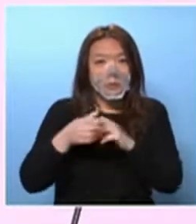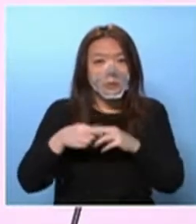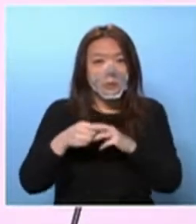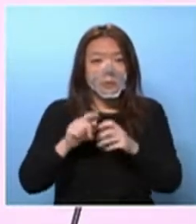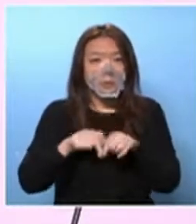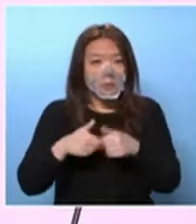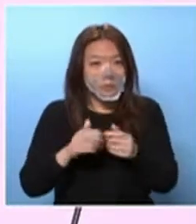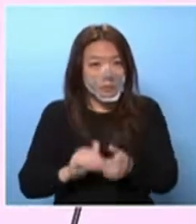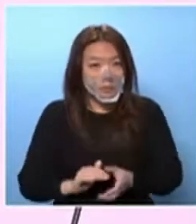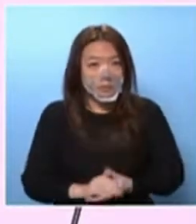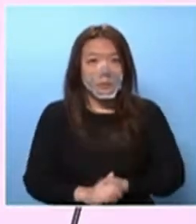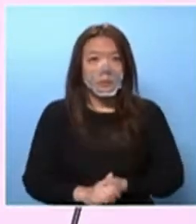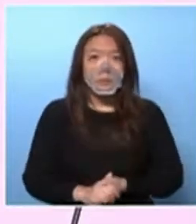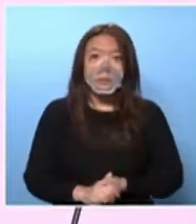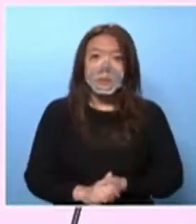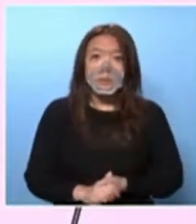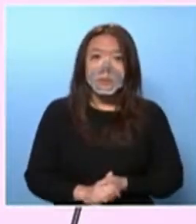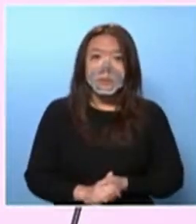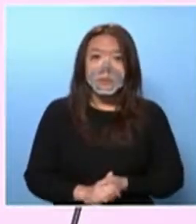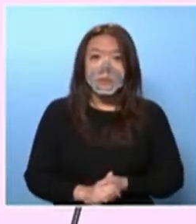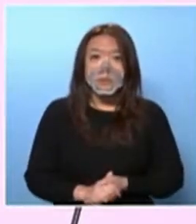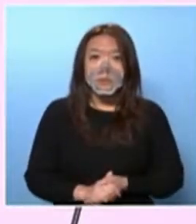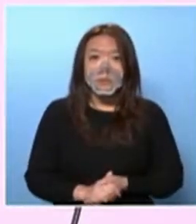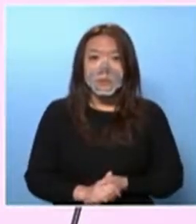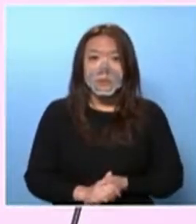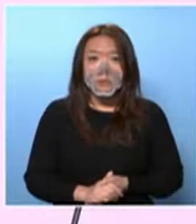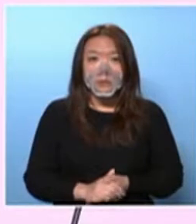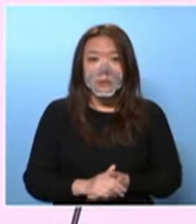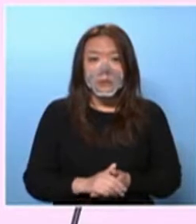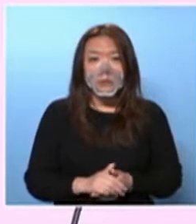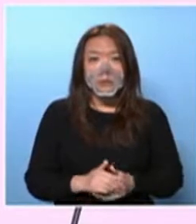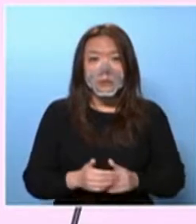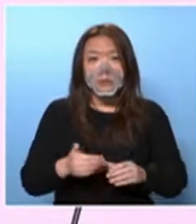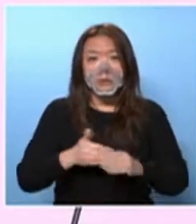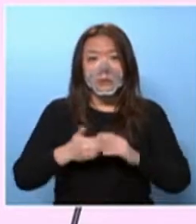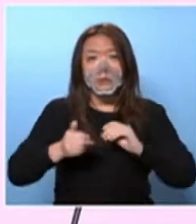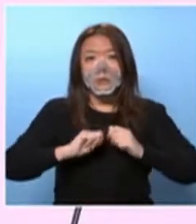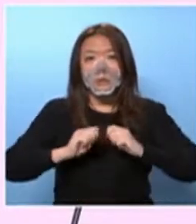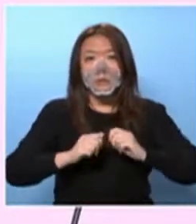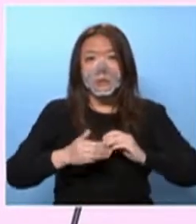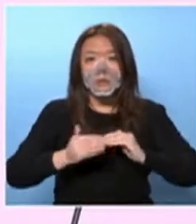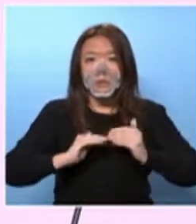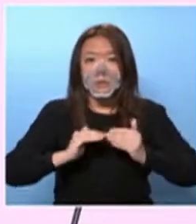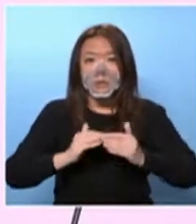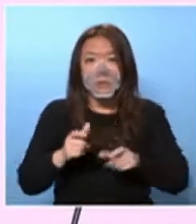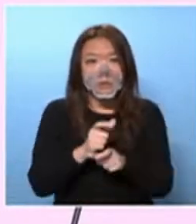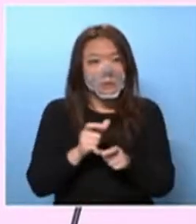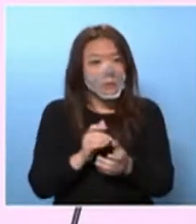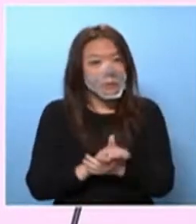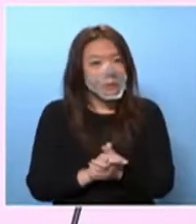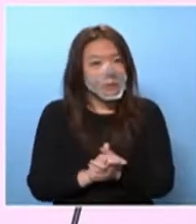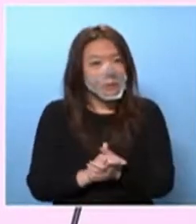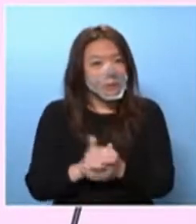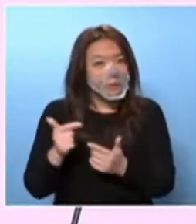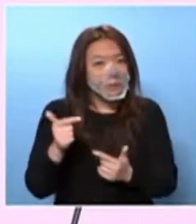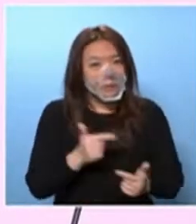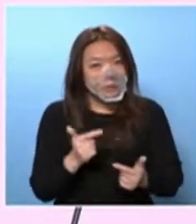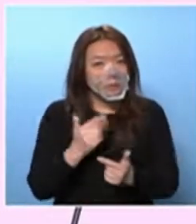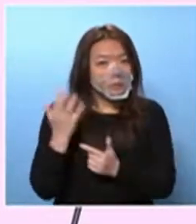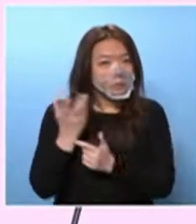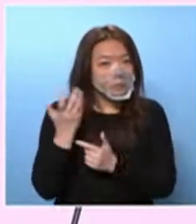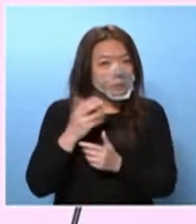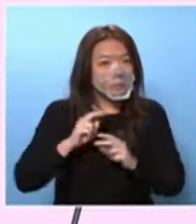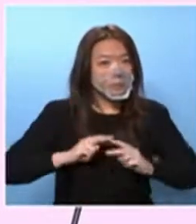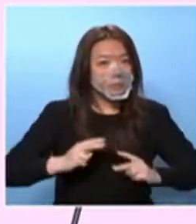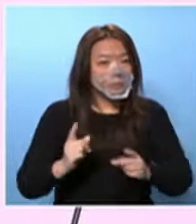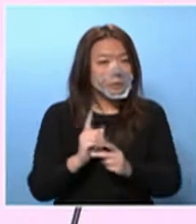Kong's development into a more competitive and powerful international financial center. Securities market. In the past year, the